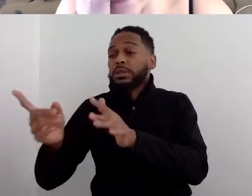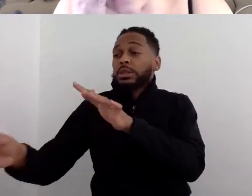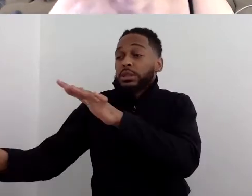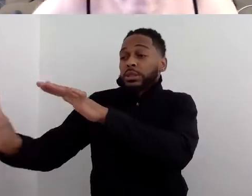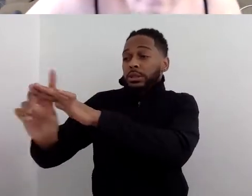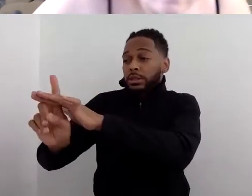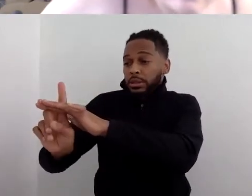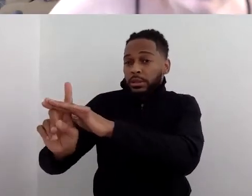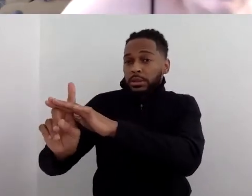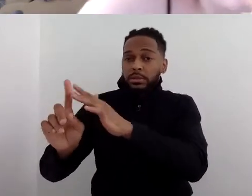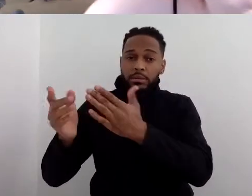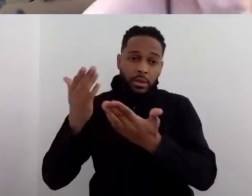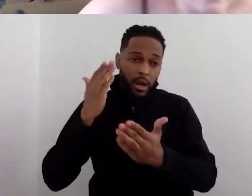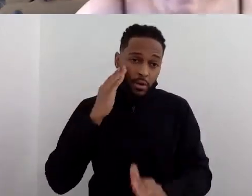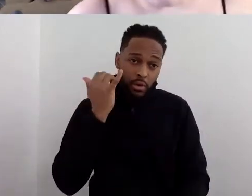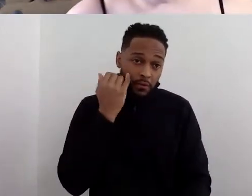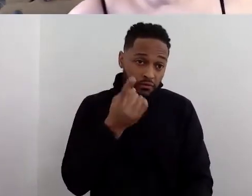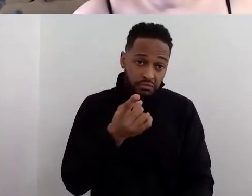on your end as a patient.